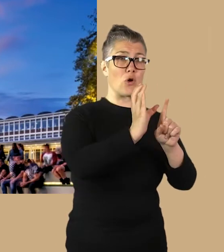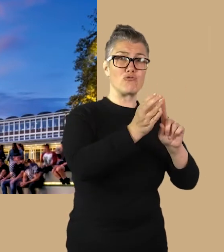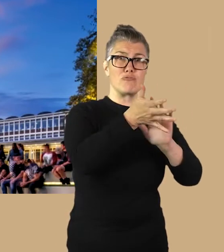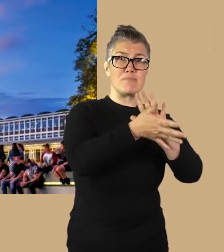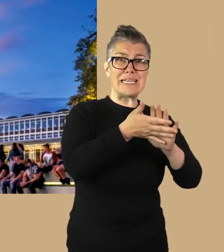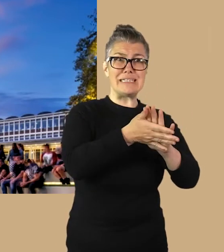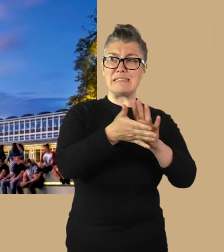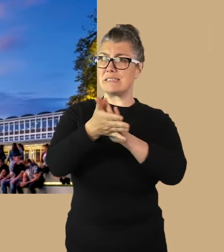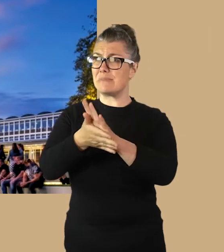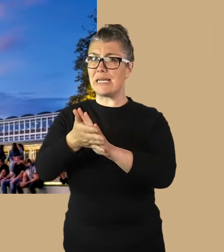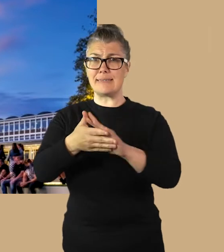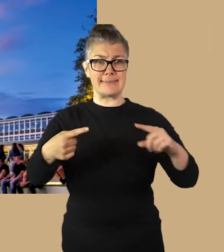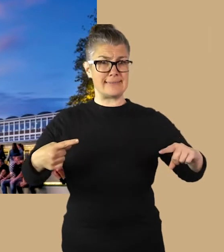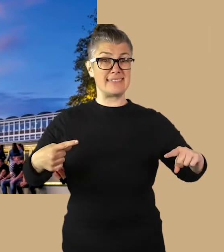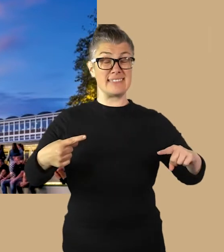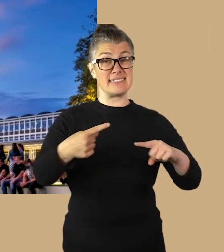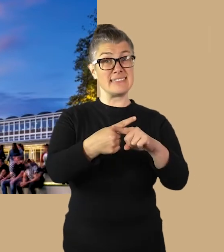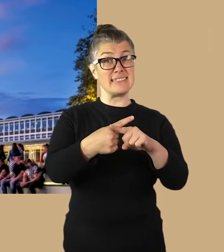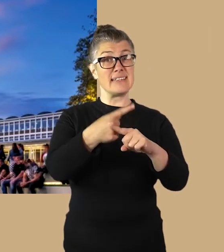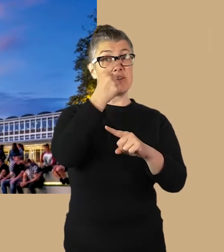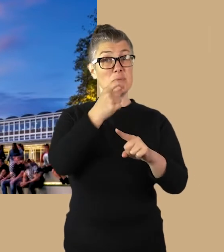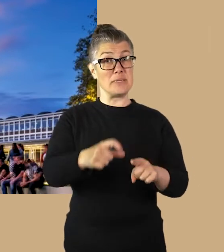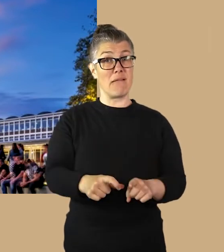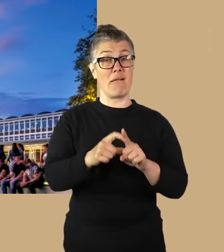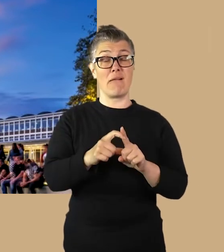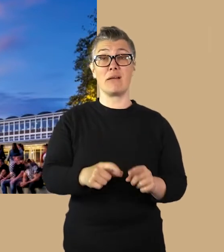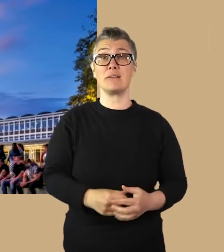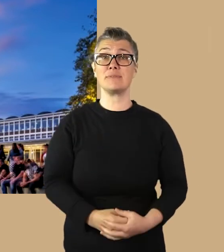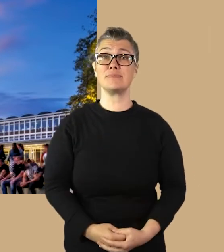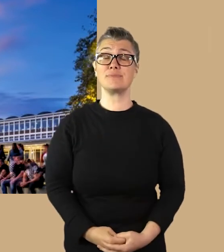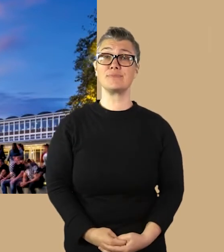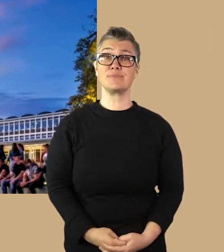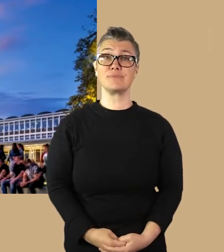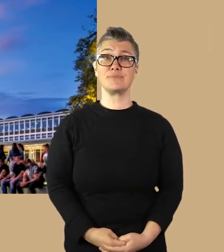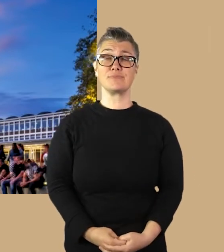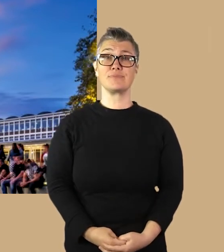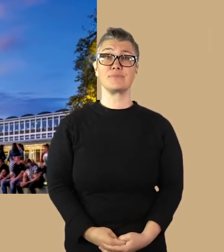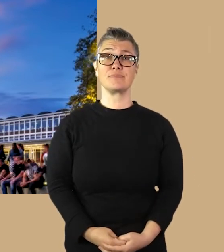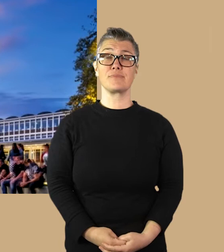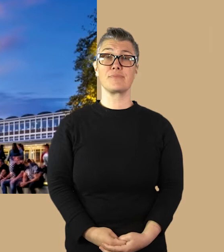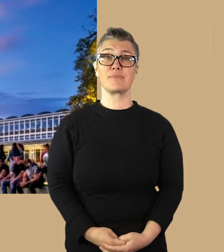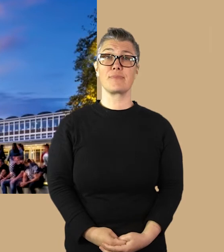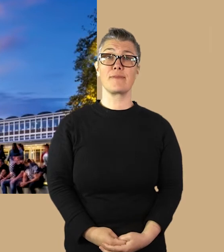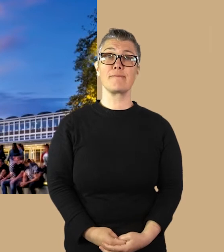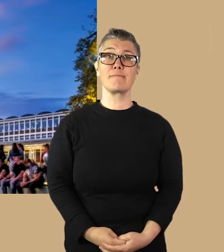cultural meanings are, and that in itself is quite difficult.